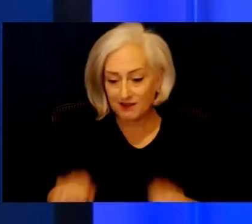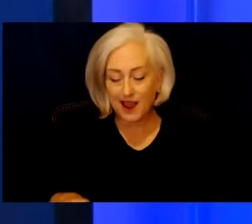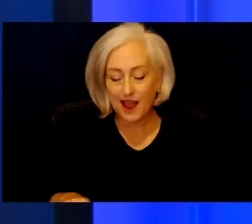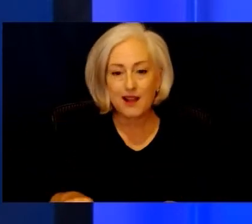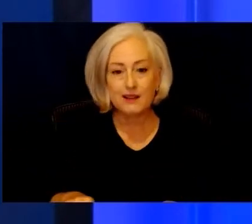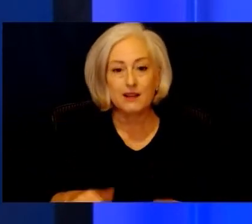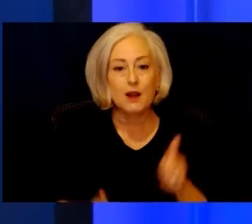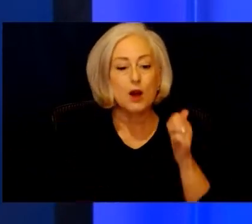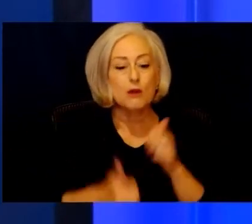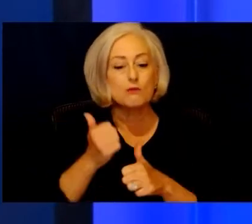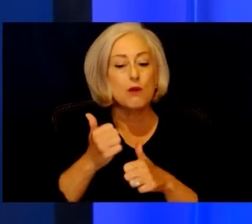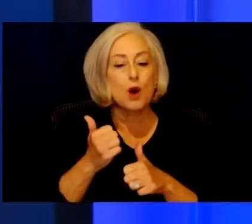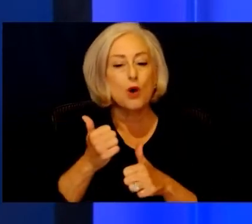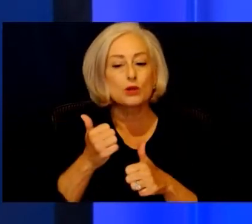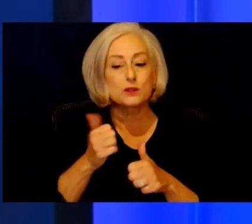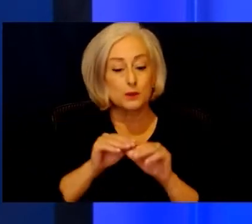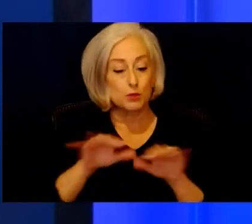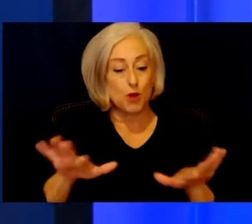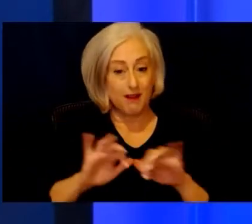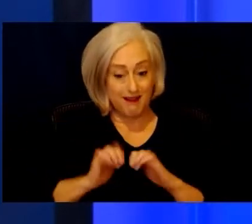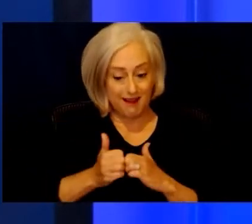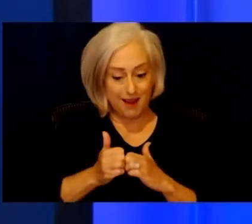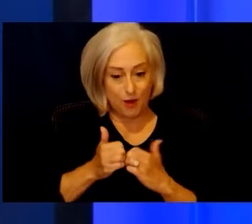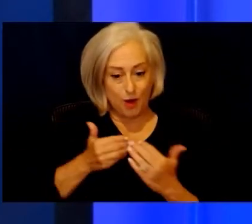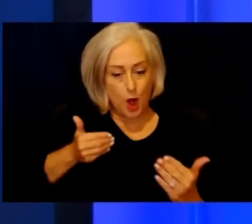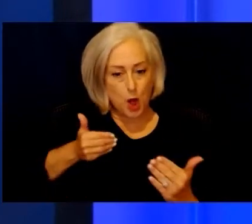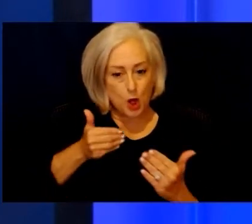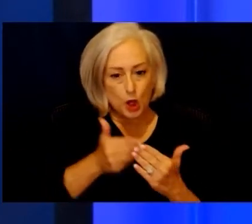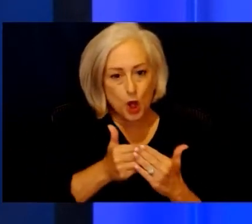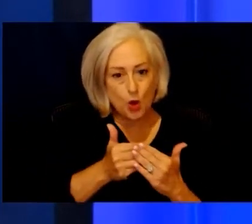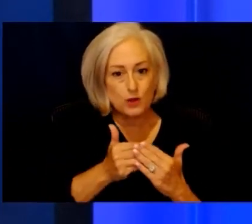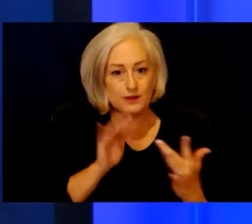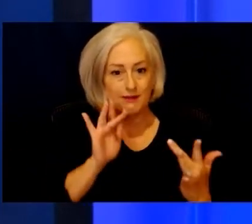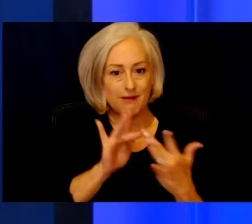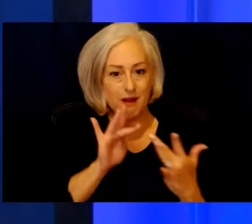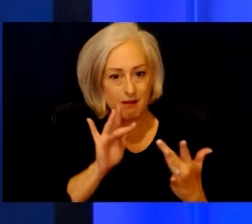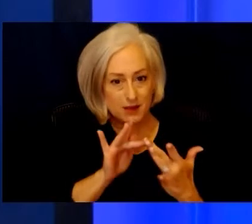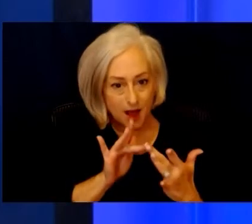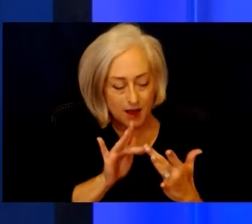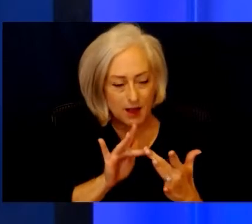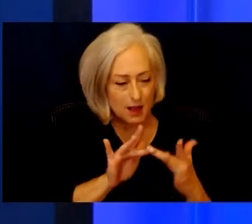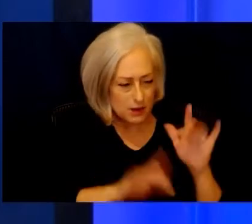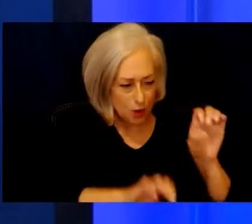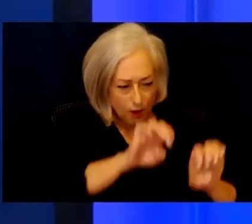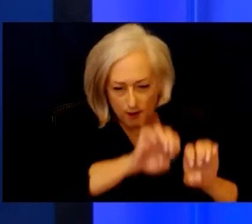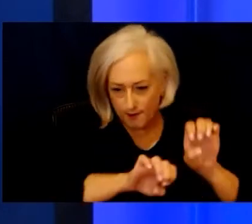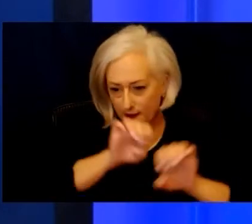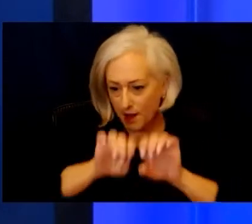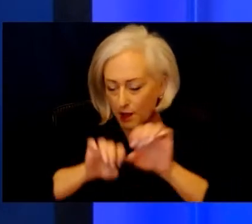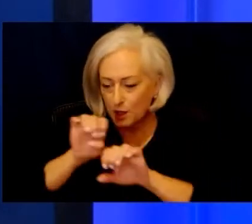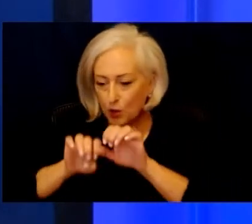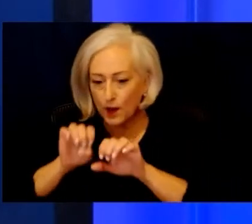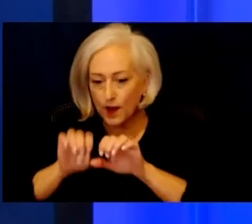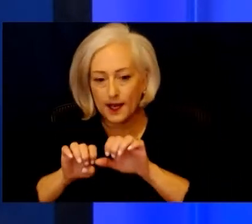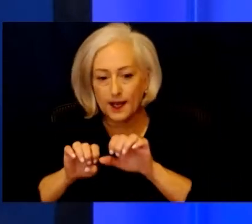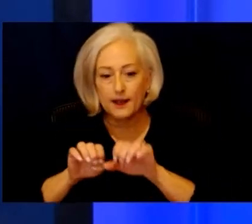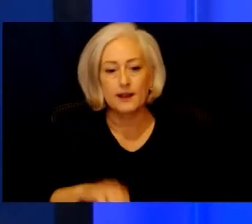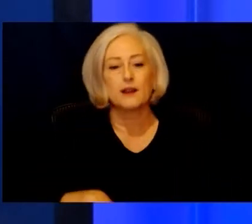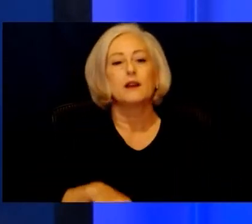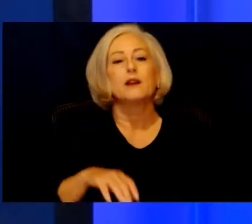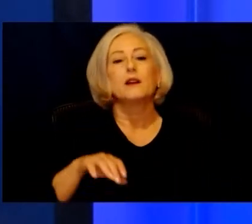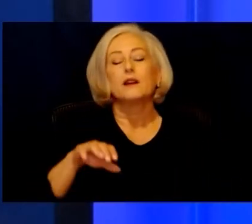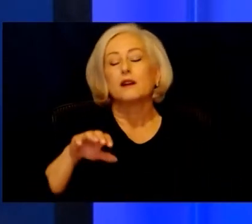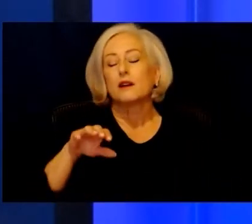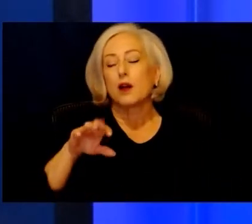been clusters that they are evaluating for, and when I say they, epidemiologists, the World Health Organization, CDC, a lot of